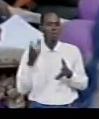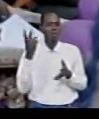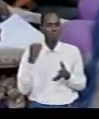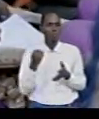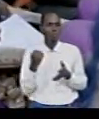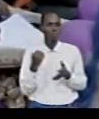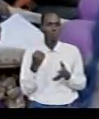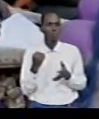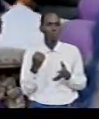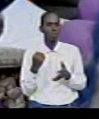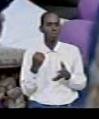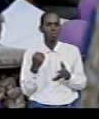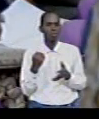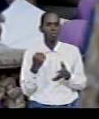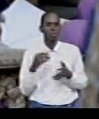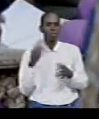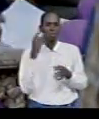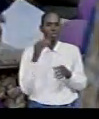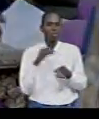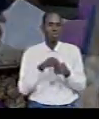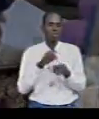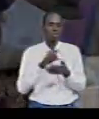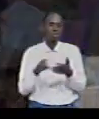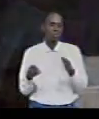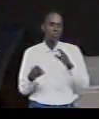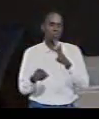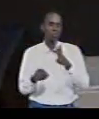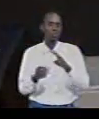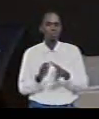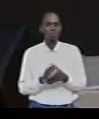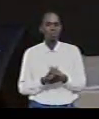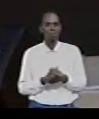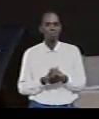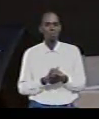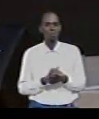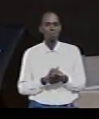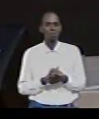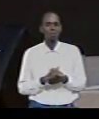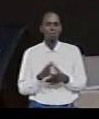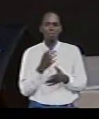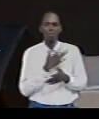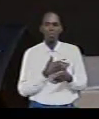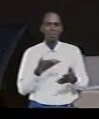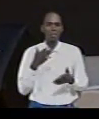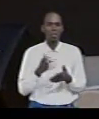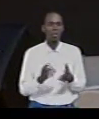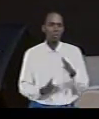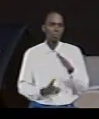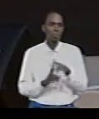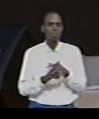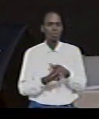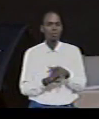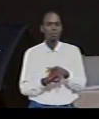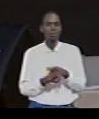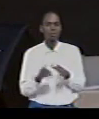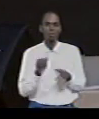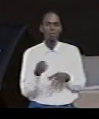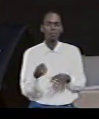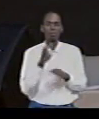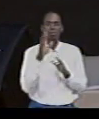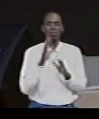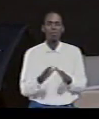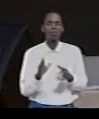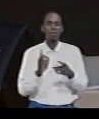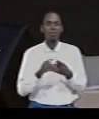as a daughter. In verse 4, it says in verse 4, and there came a traveler unto the